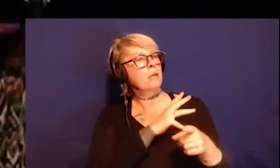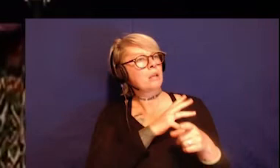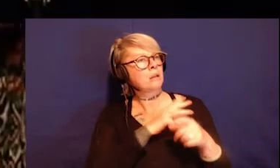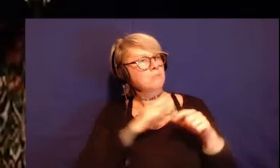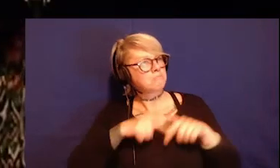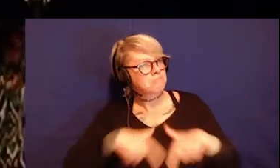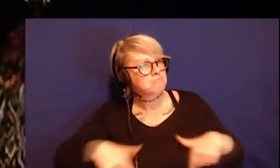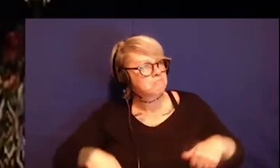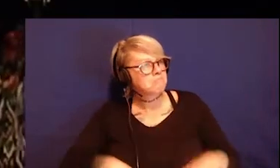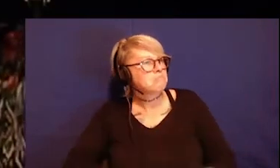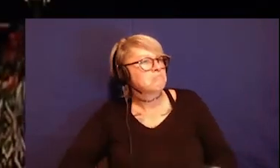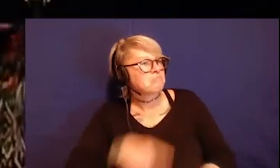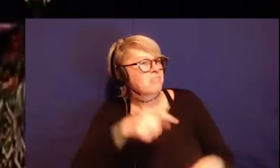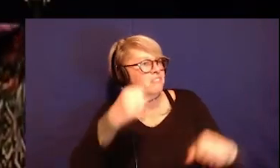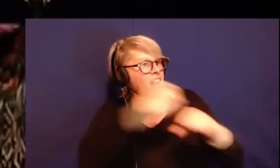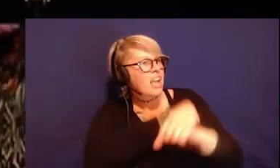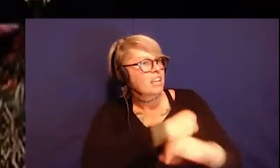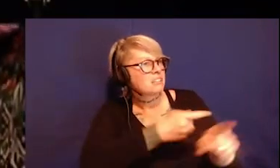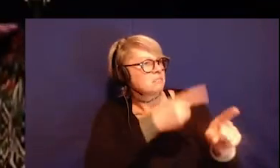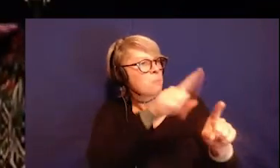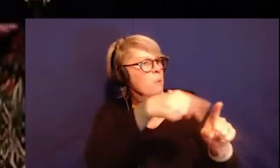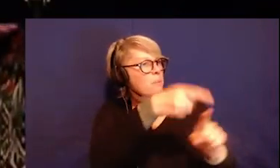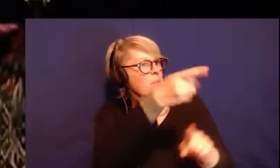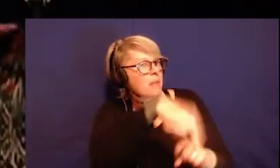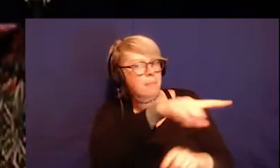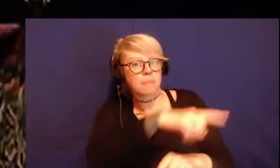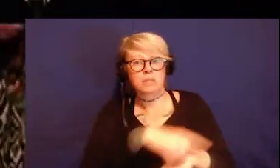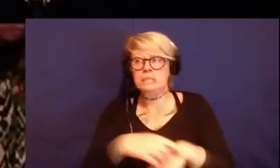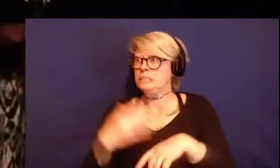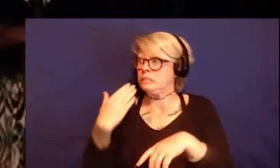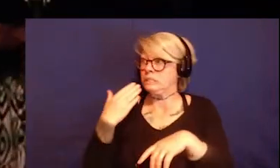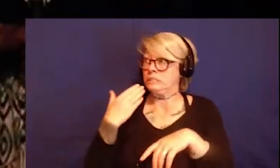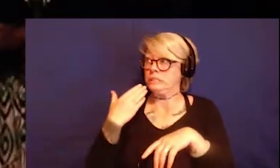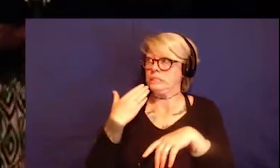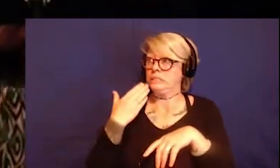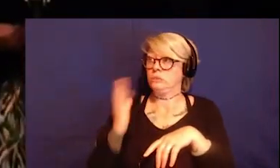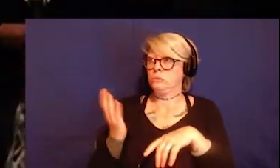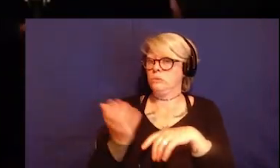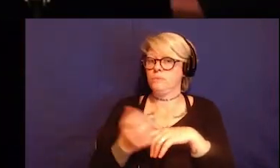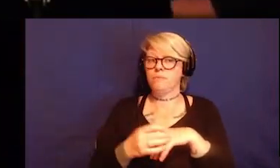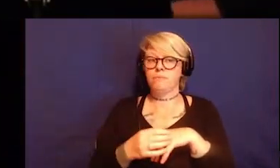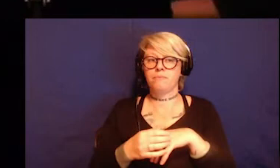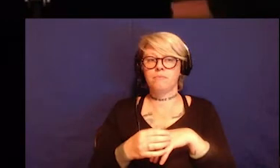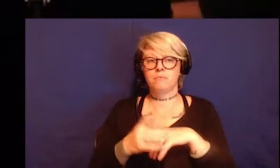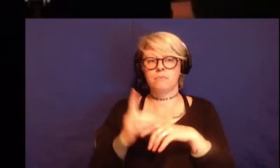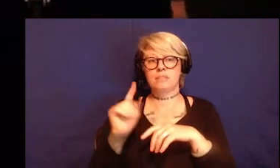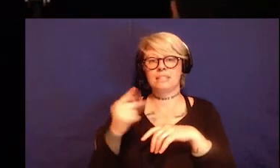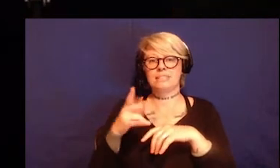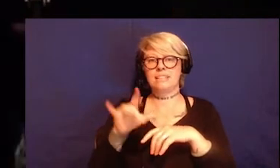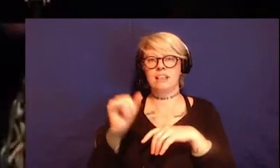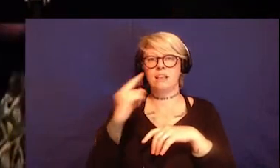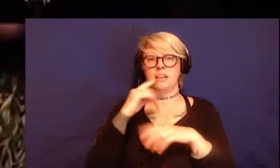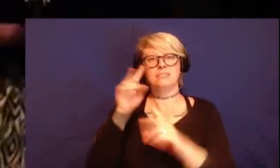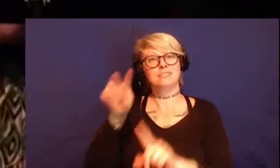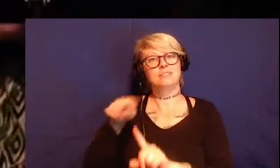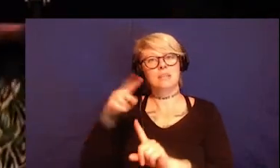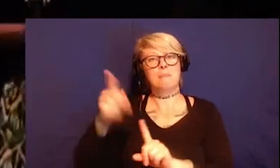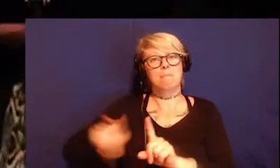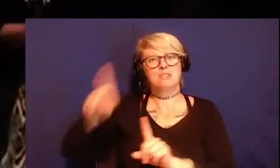fighting? I don't know. Talia is looking at beautiful images of luxurious houses on